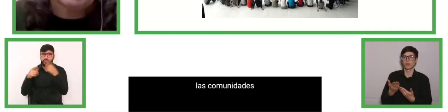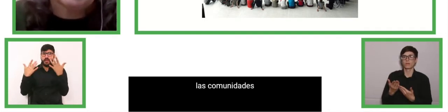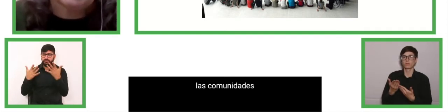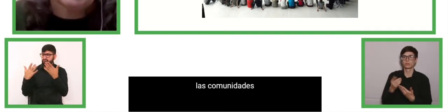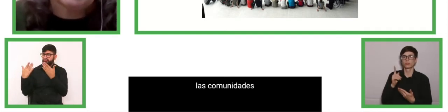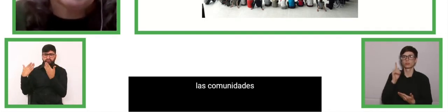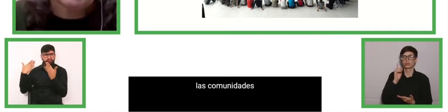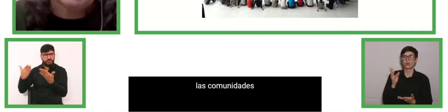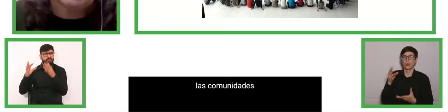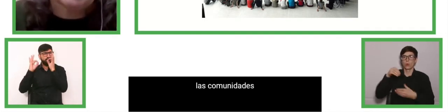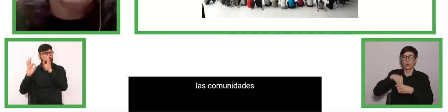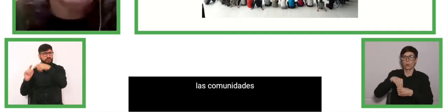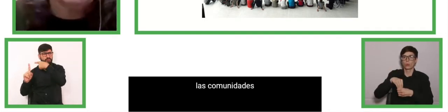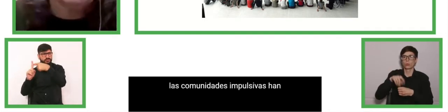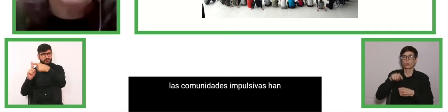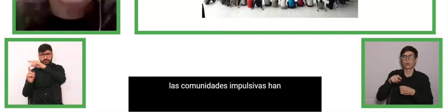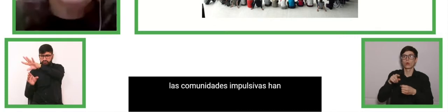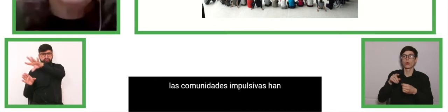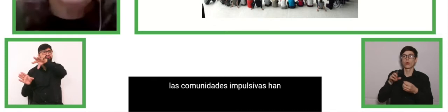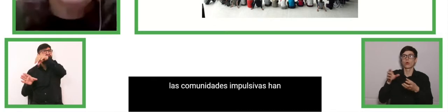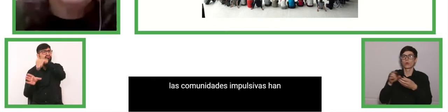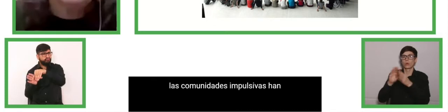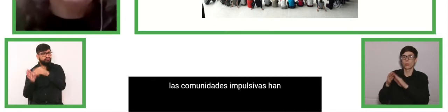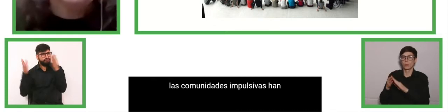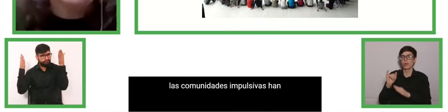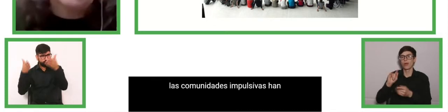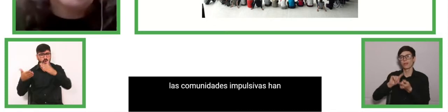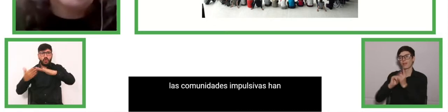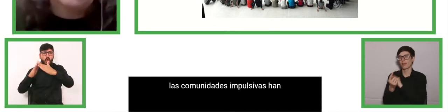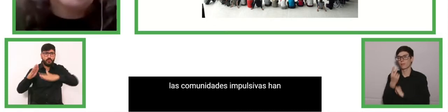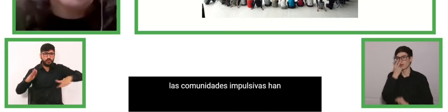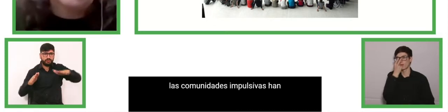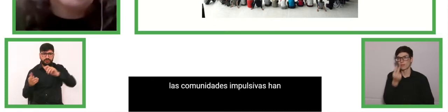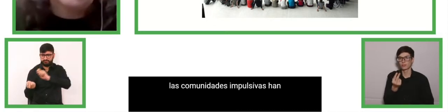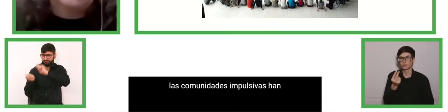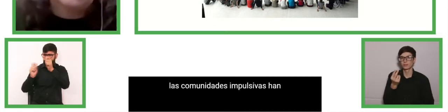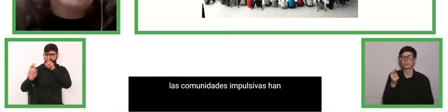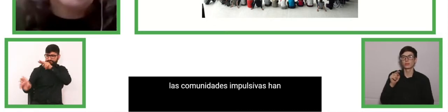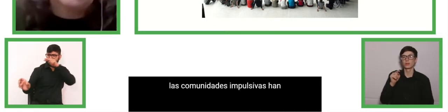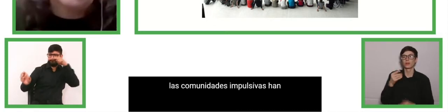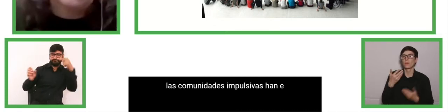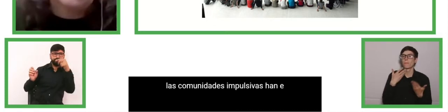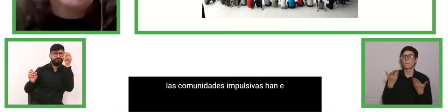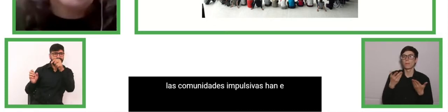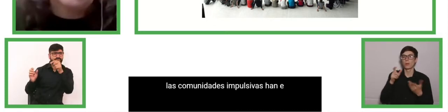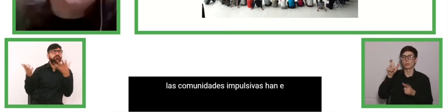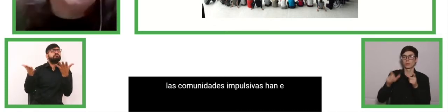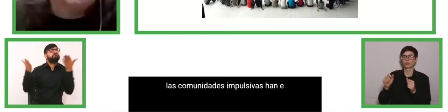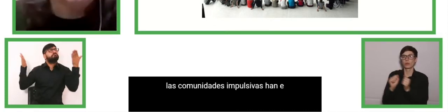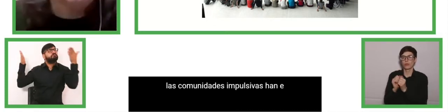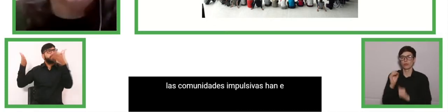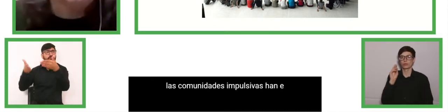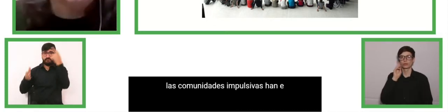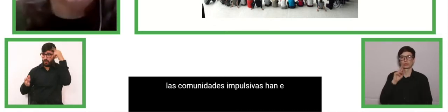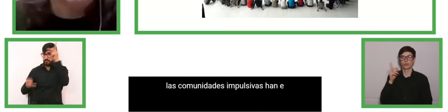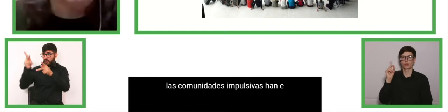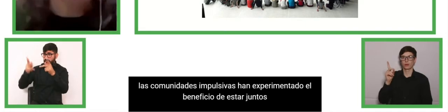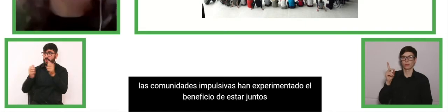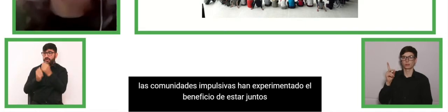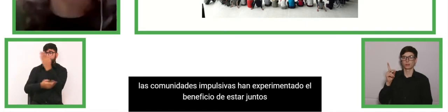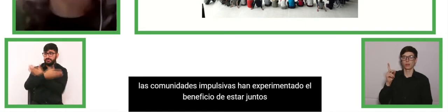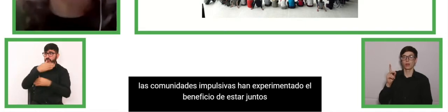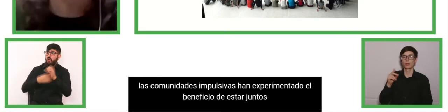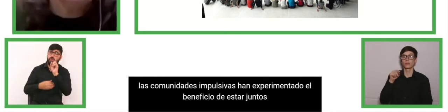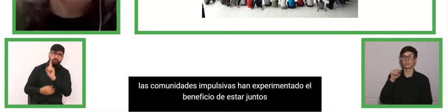thus change the perceptions of relationships between people with and without disabilities. This mutual learning facilitates